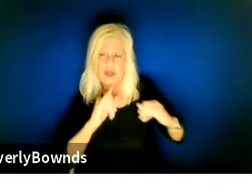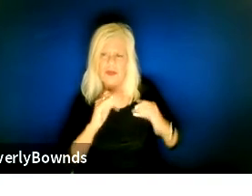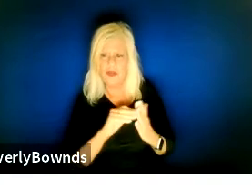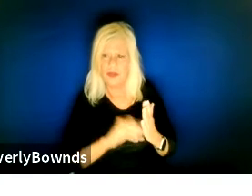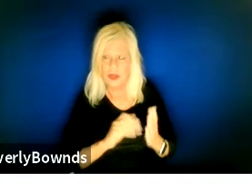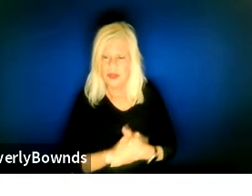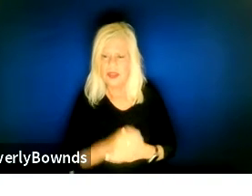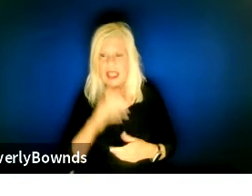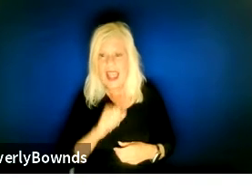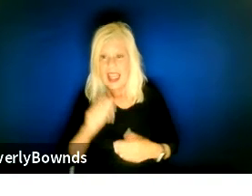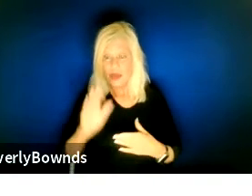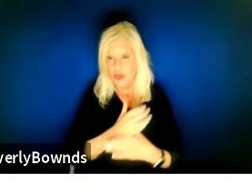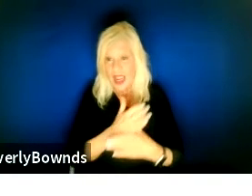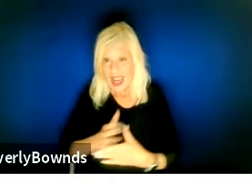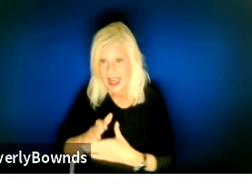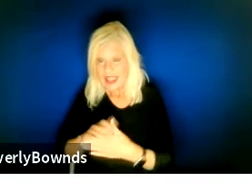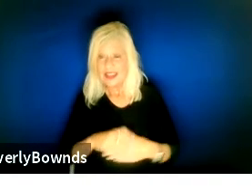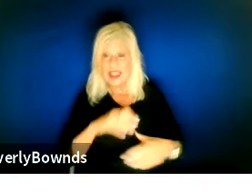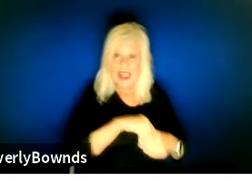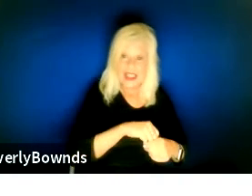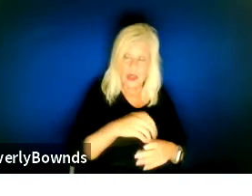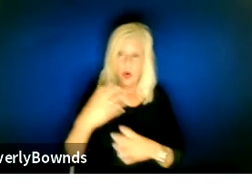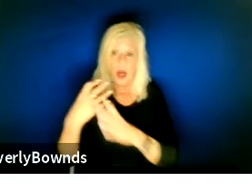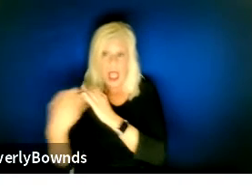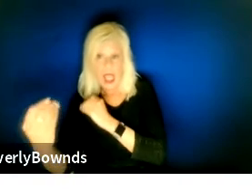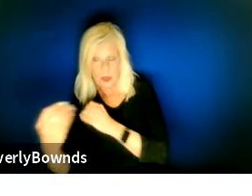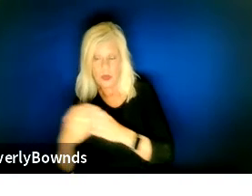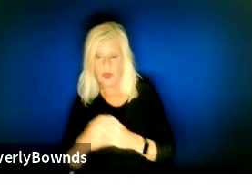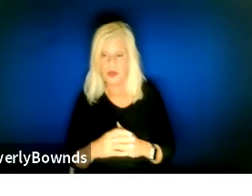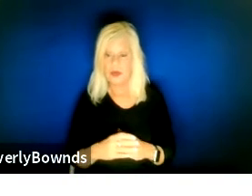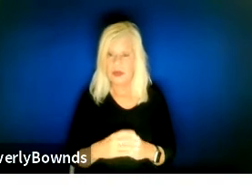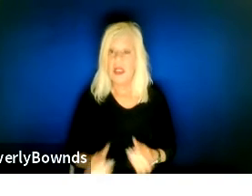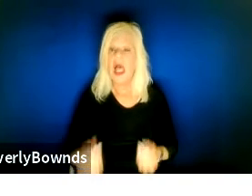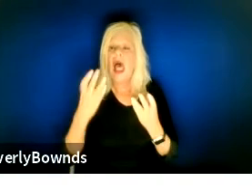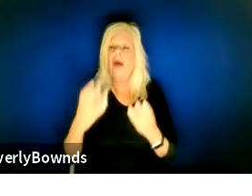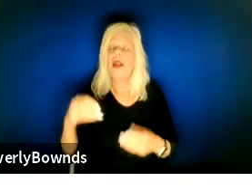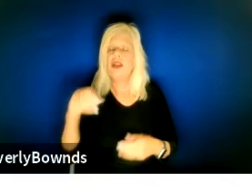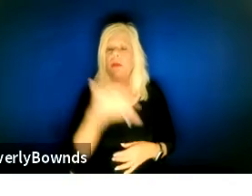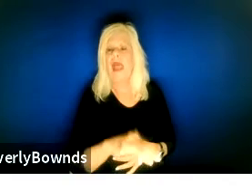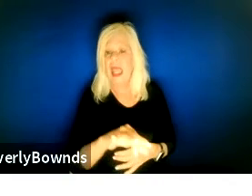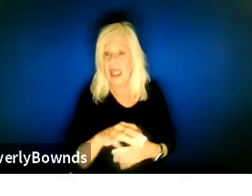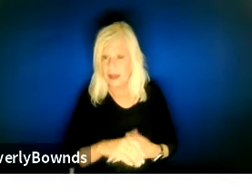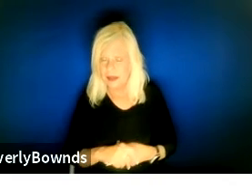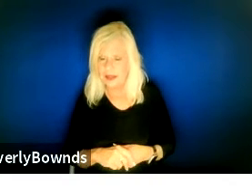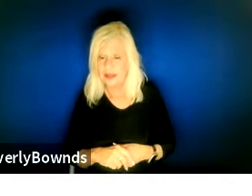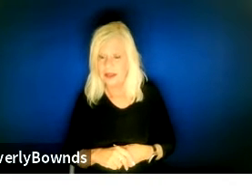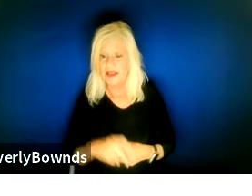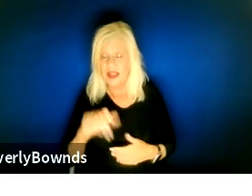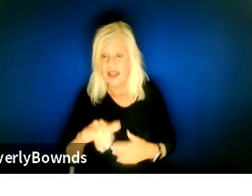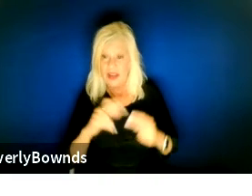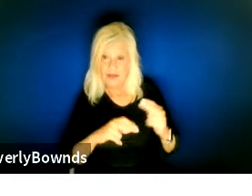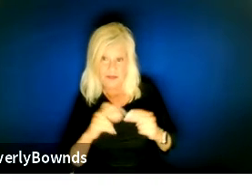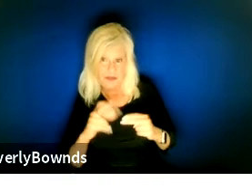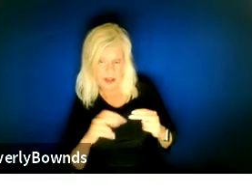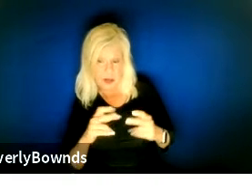the age range, whether it's an indoor or outdoor place, and how much do I have to pay? And will that facility like also provide